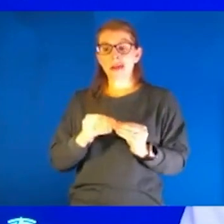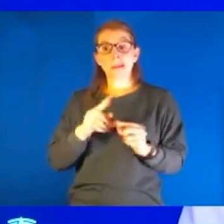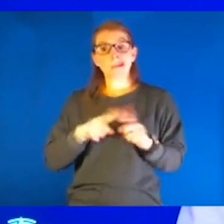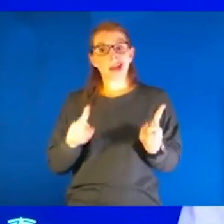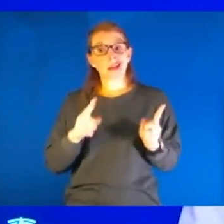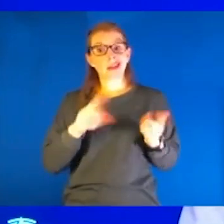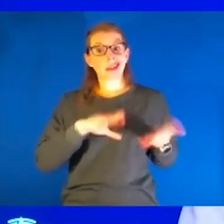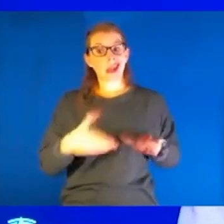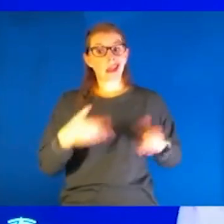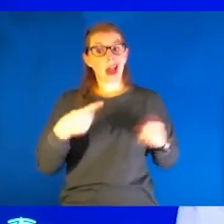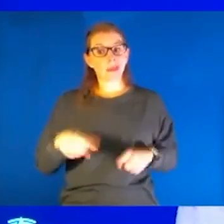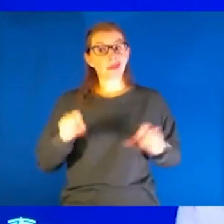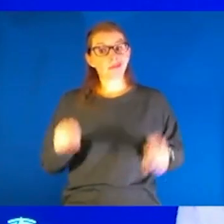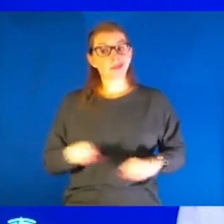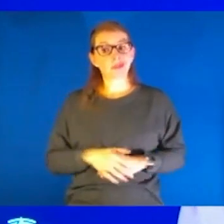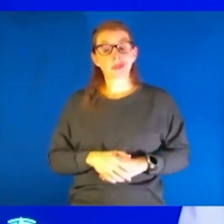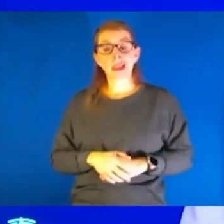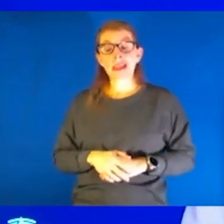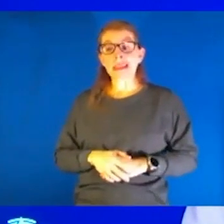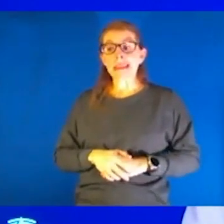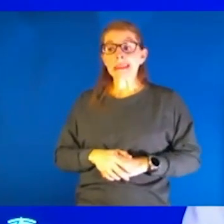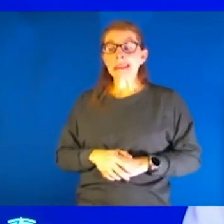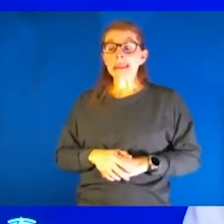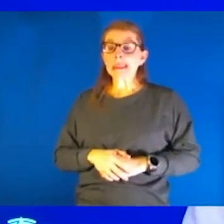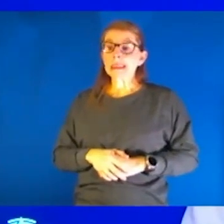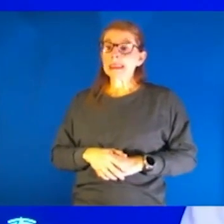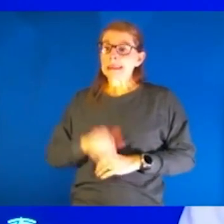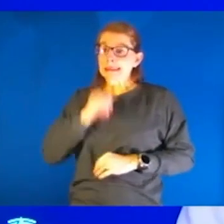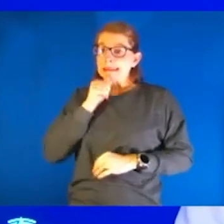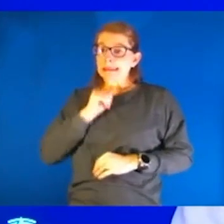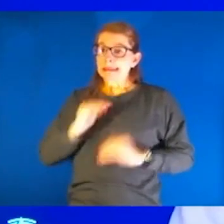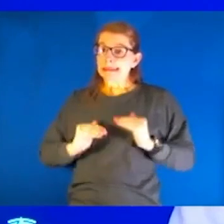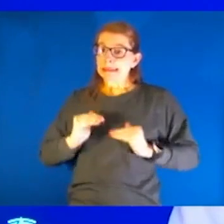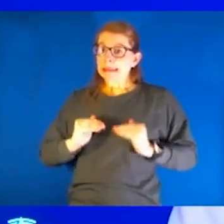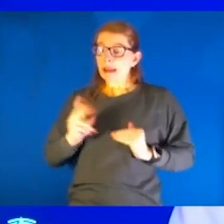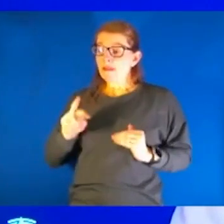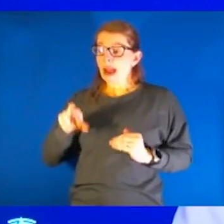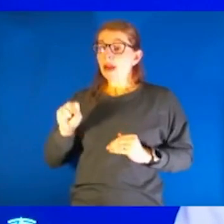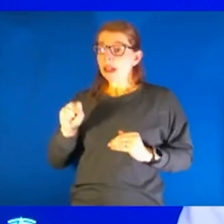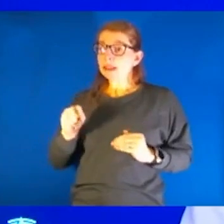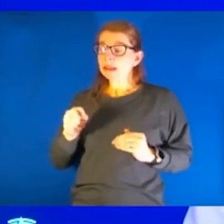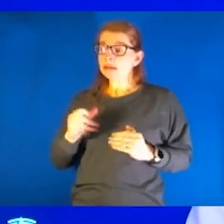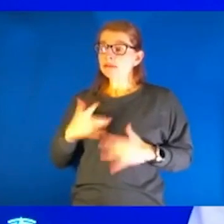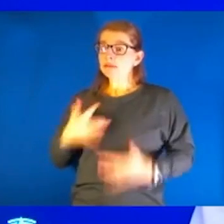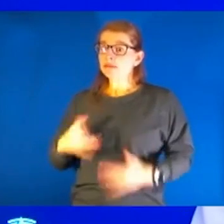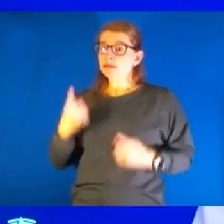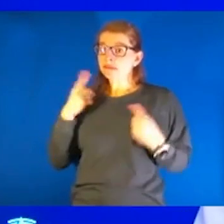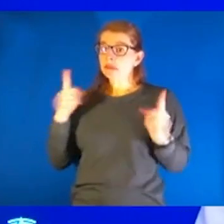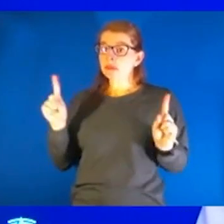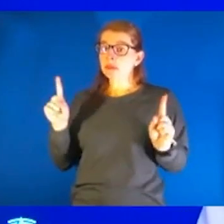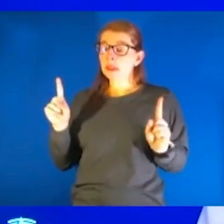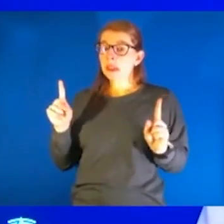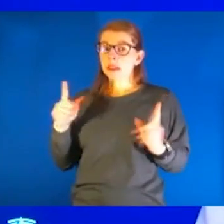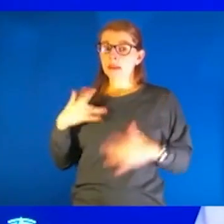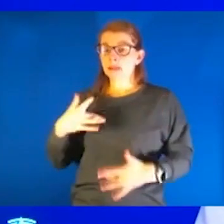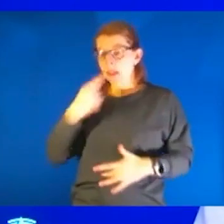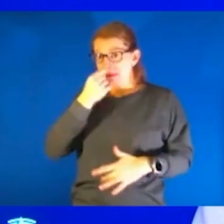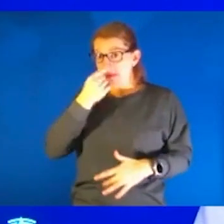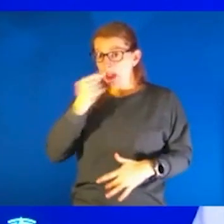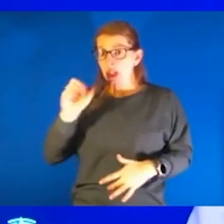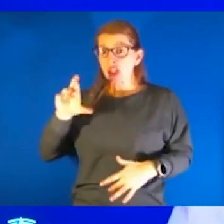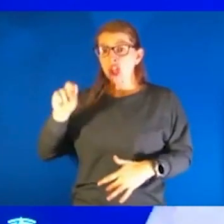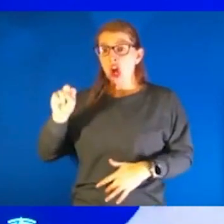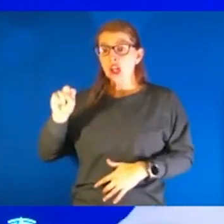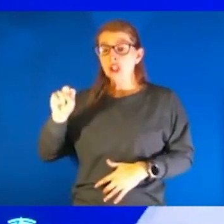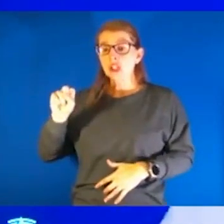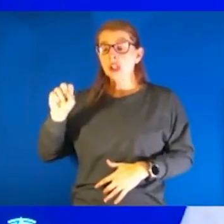balance. A lot of viruses do that fairly well. Those common cold viruses, SARS-CoV-2.